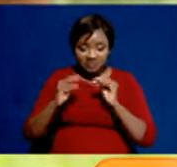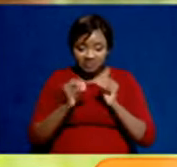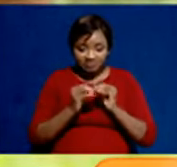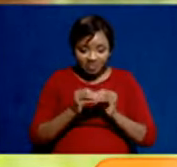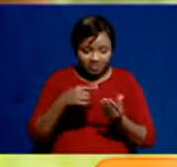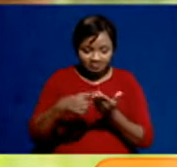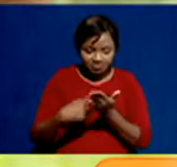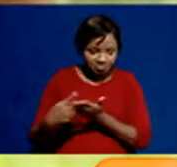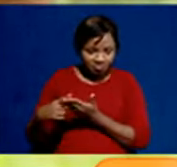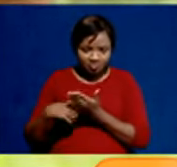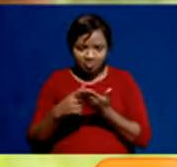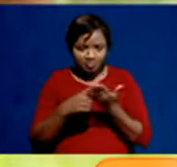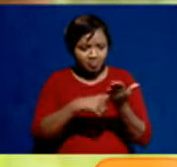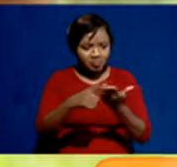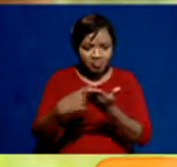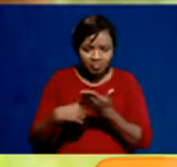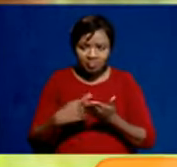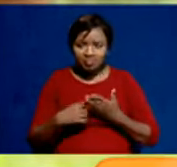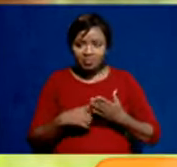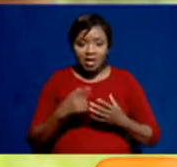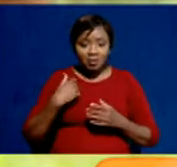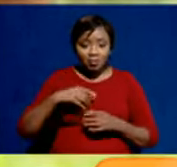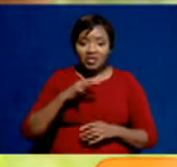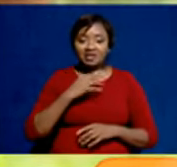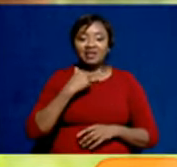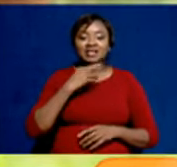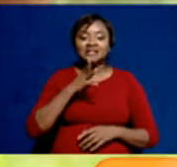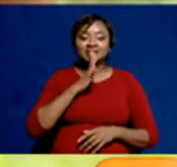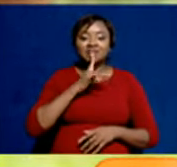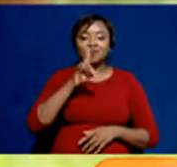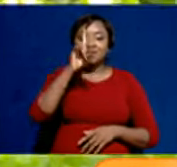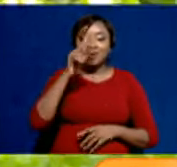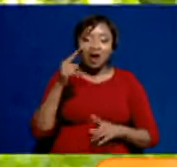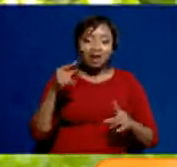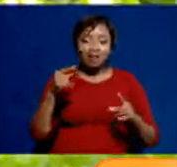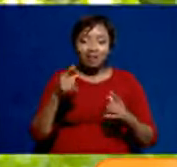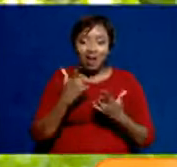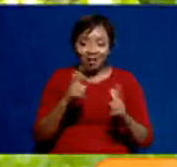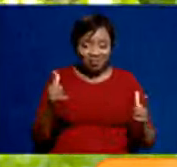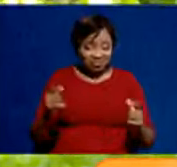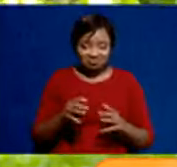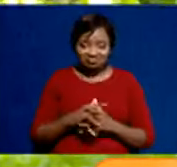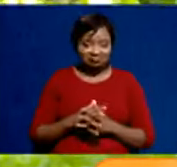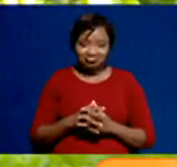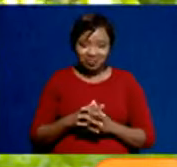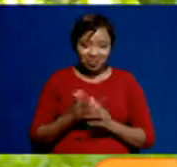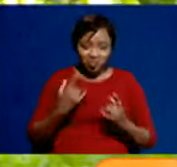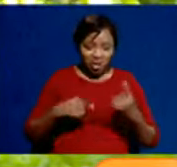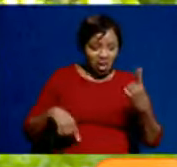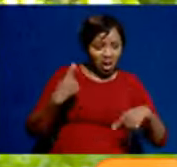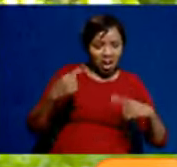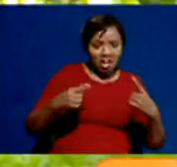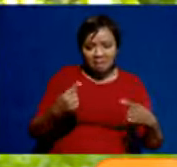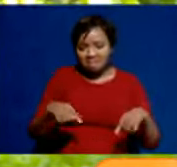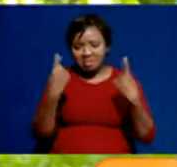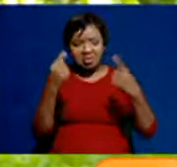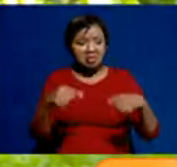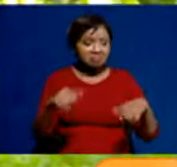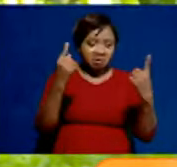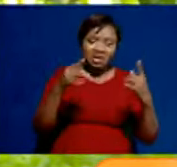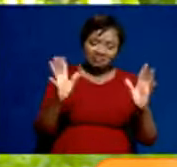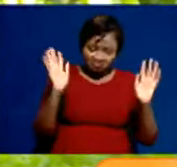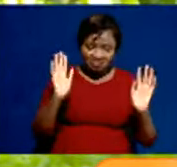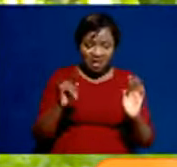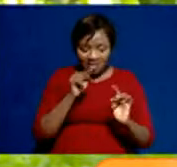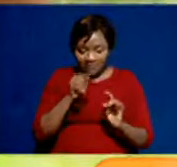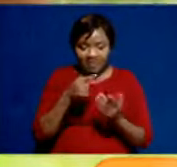debate, and it's so healthy. Yeah. That is what democracy is all about. Have you held discussions on the future of the